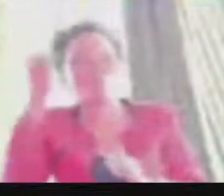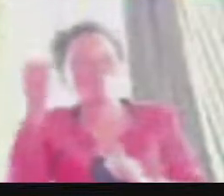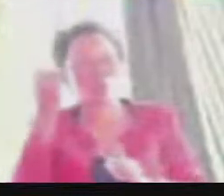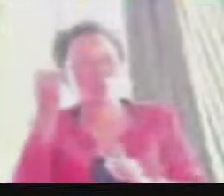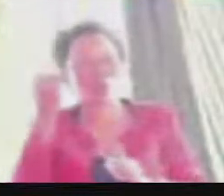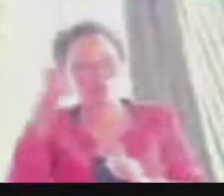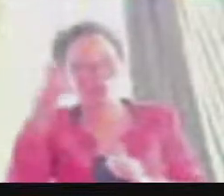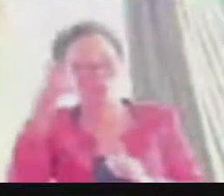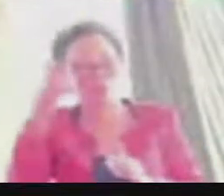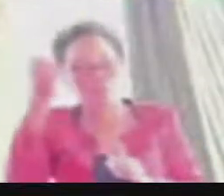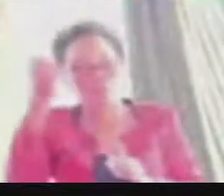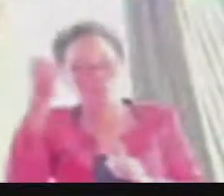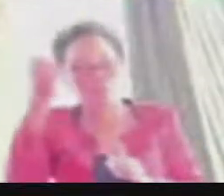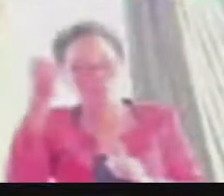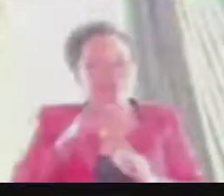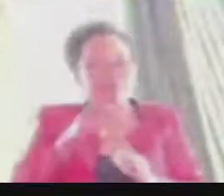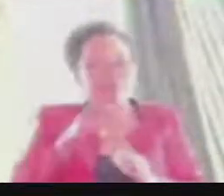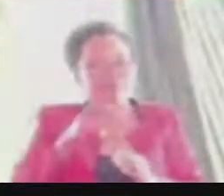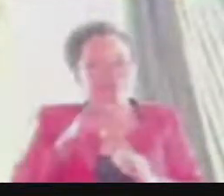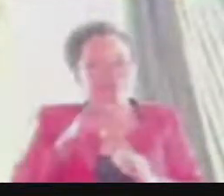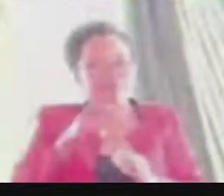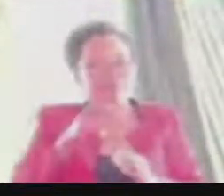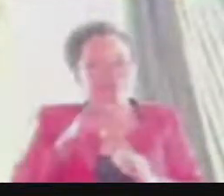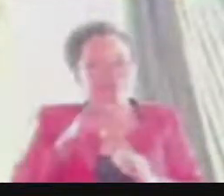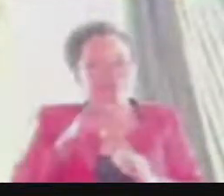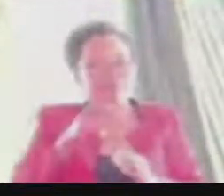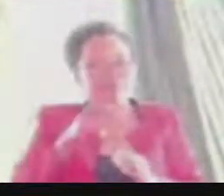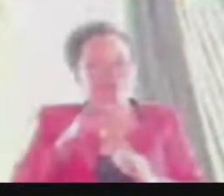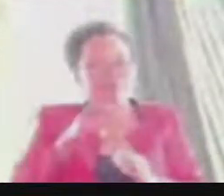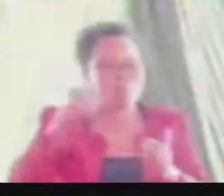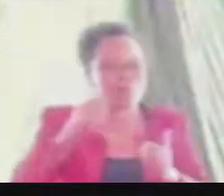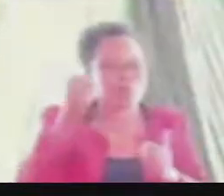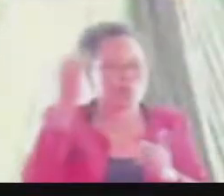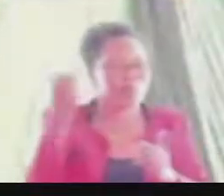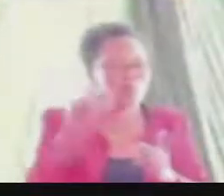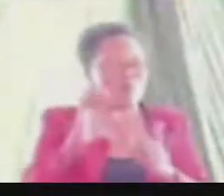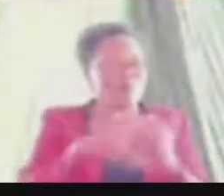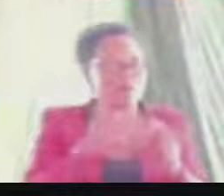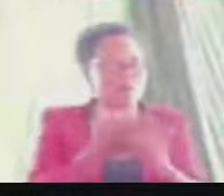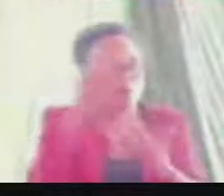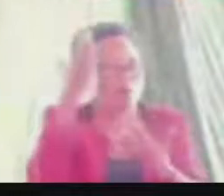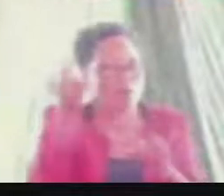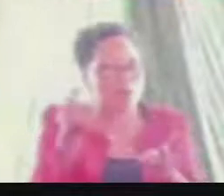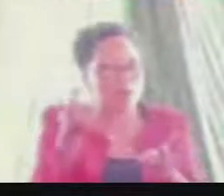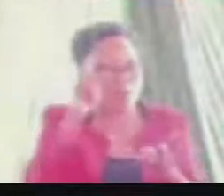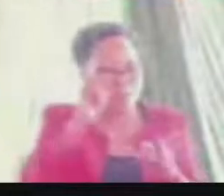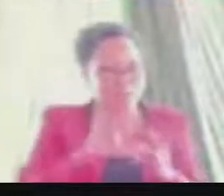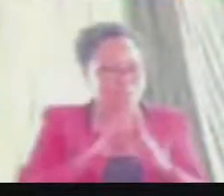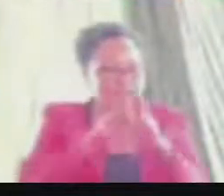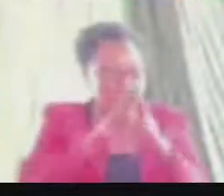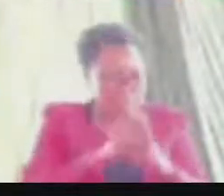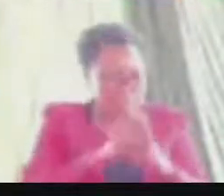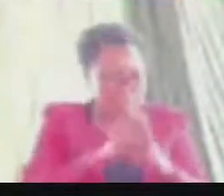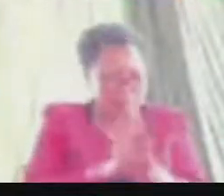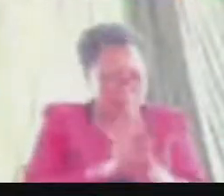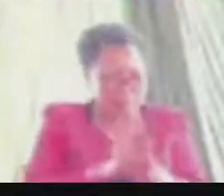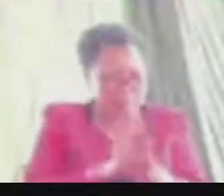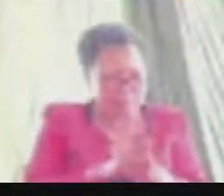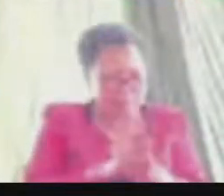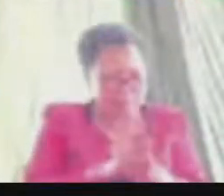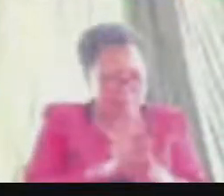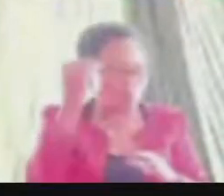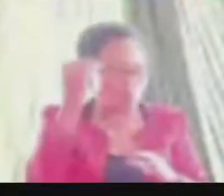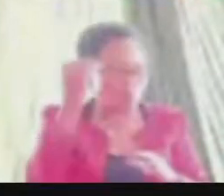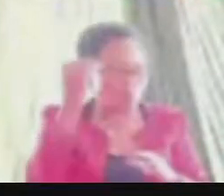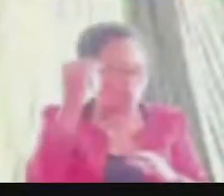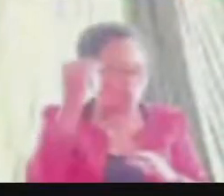did this party appeal to the Court of Appeal? So to solve these problems, it needs first and